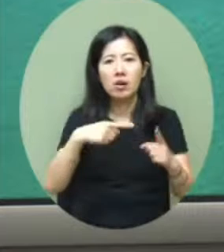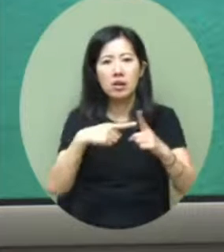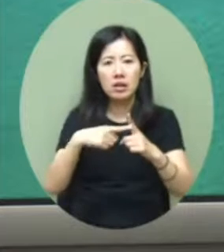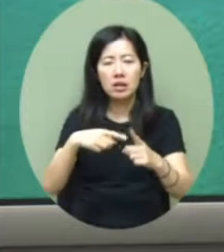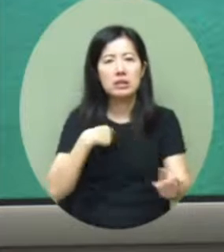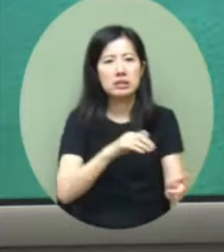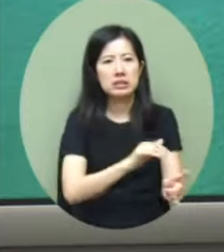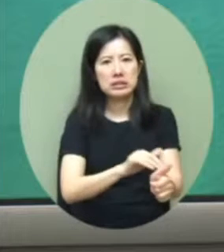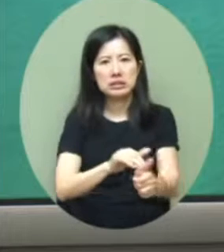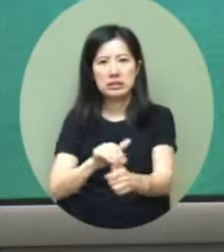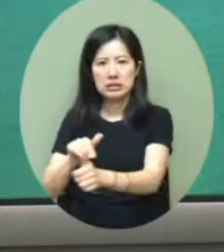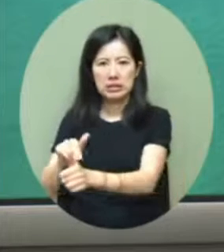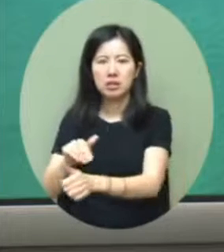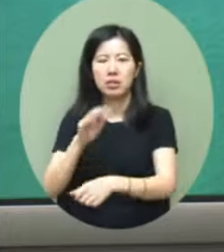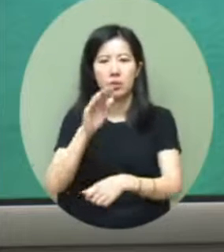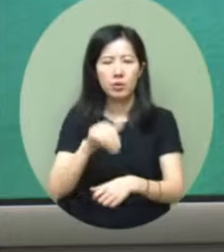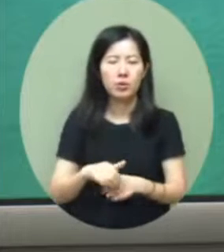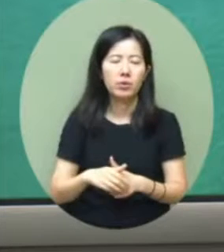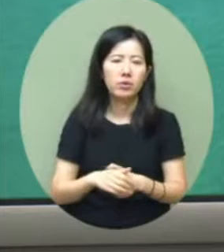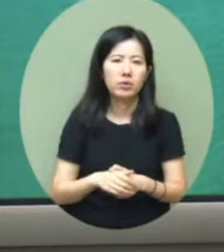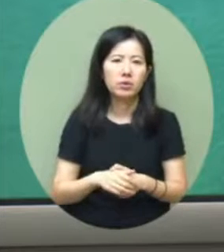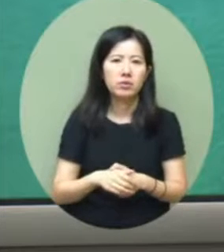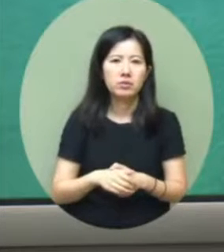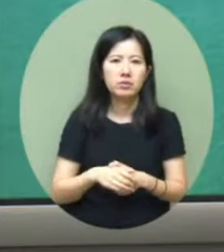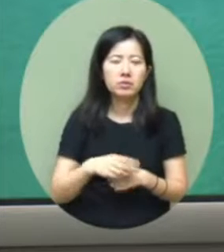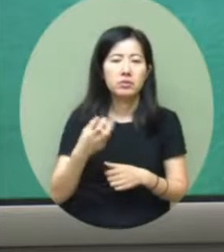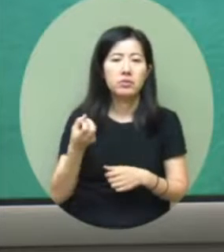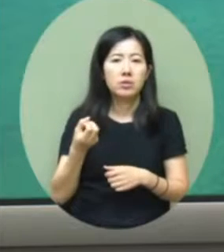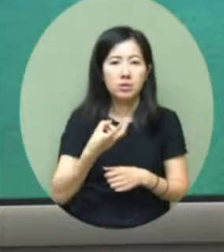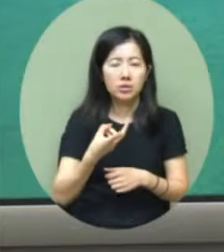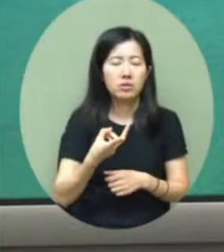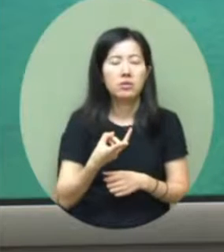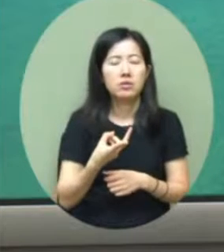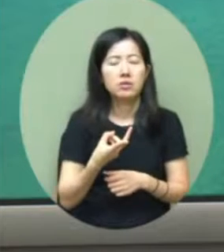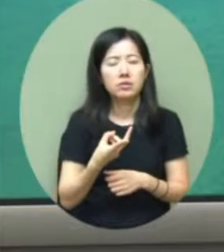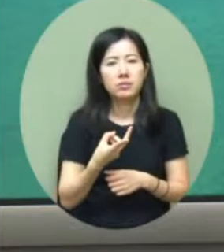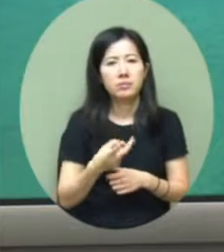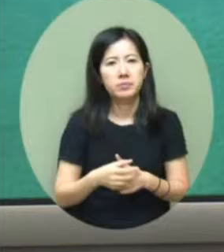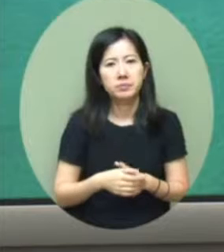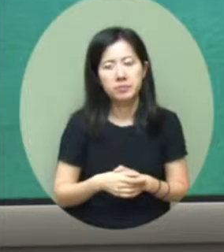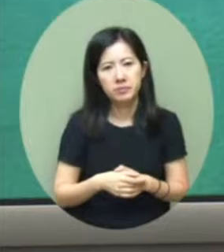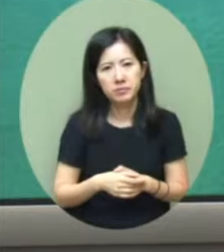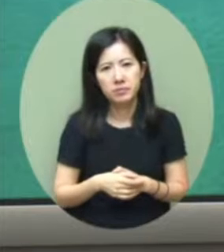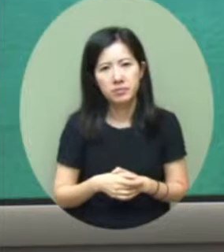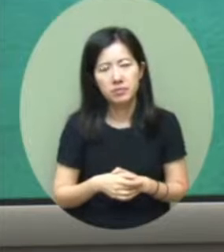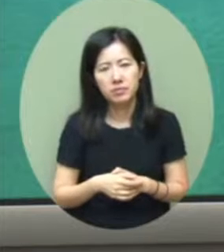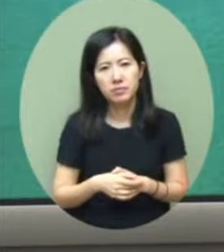from all these potential storms and dark rain